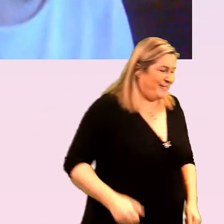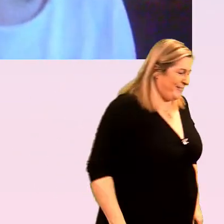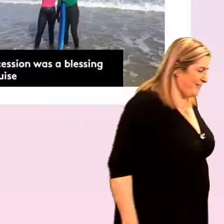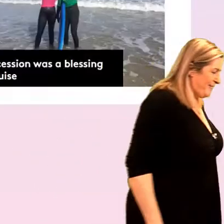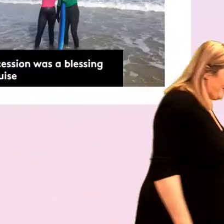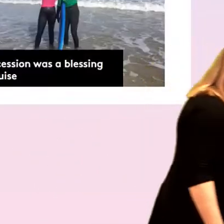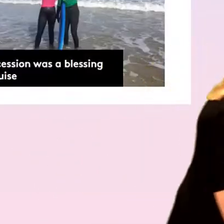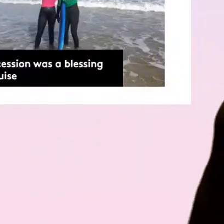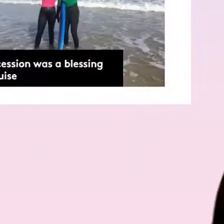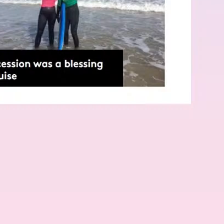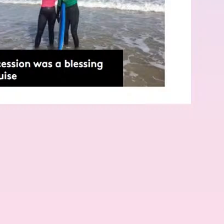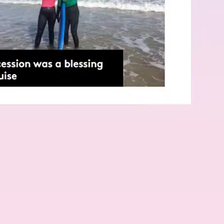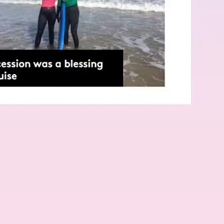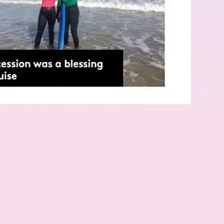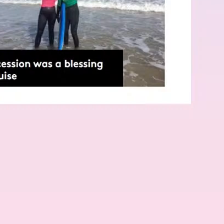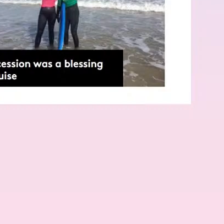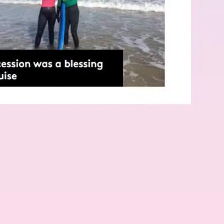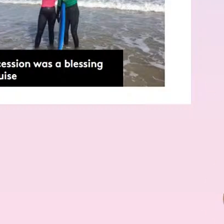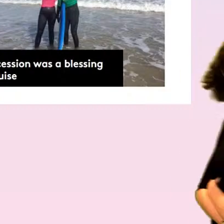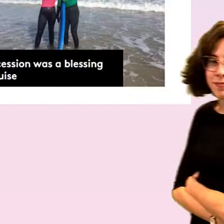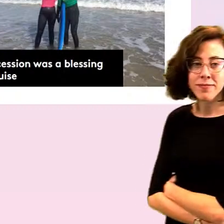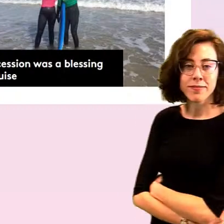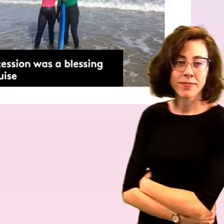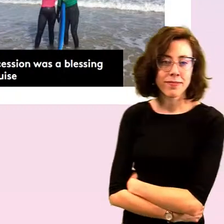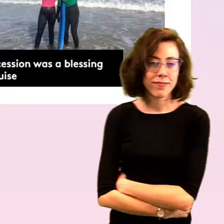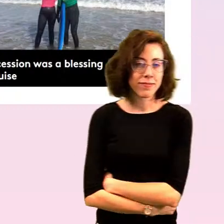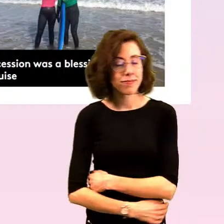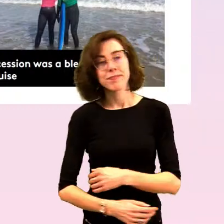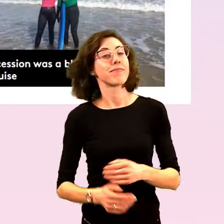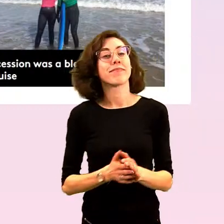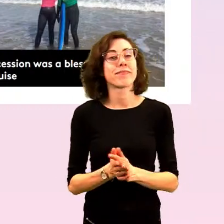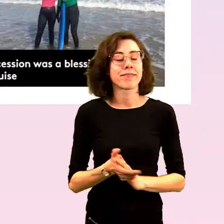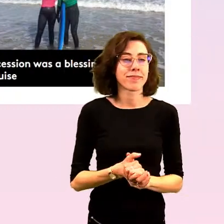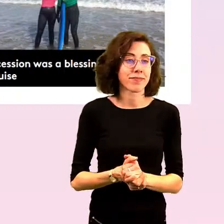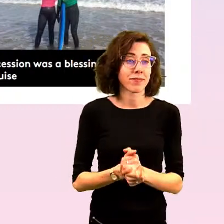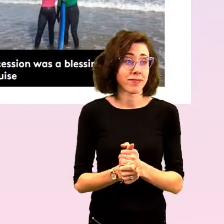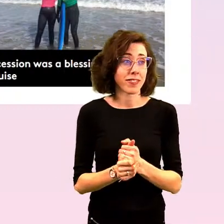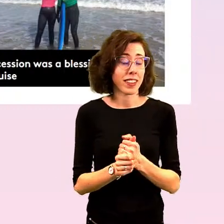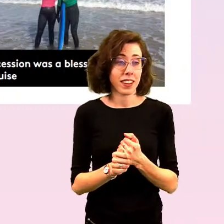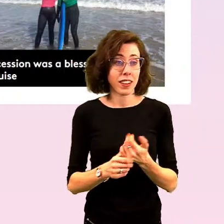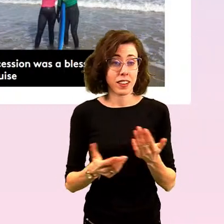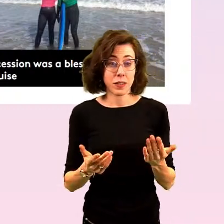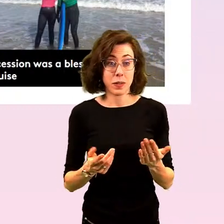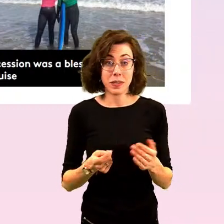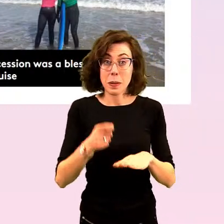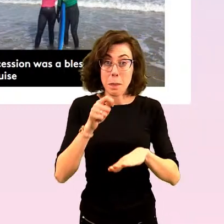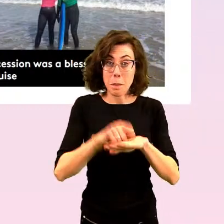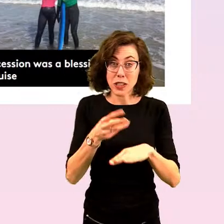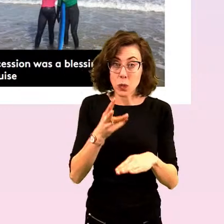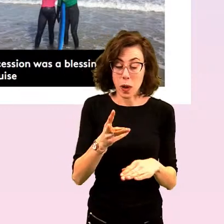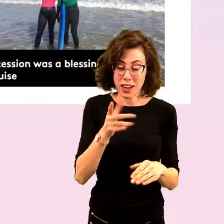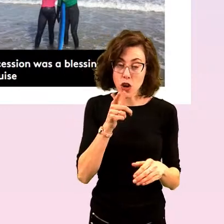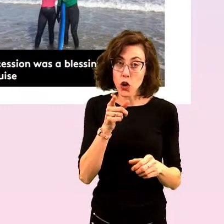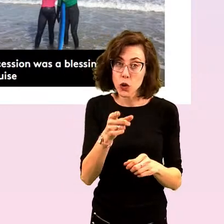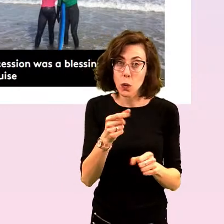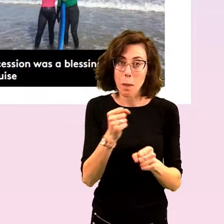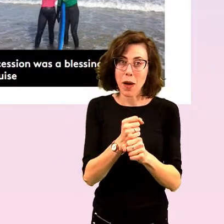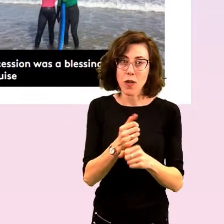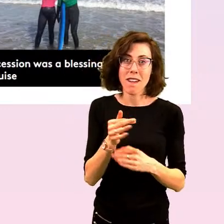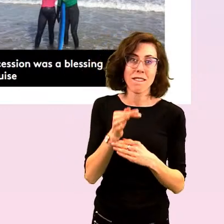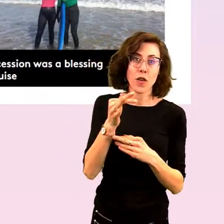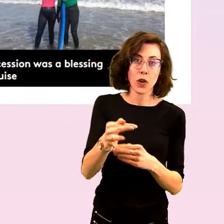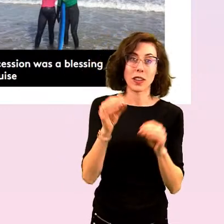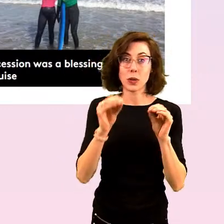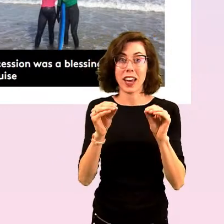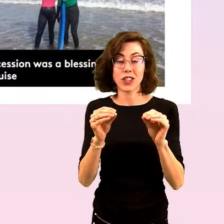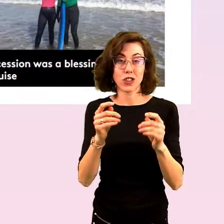Okay. So I'll just wait till the slide comes up. I mean, what better way to tell you about further education and training than to highlight some of